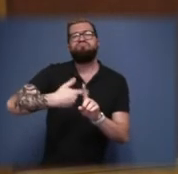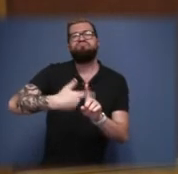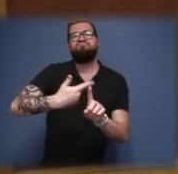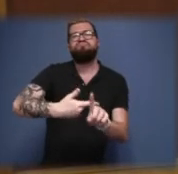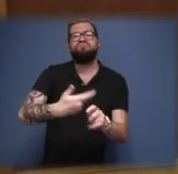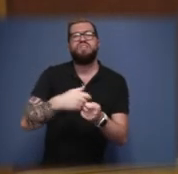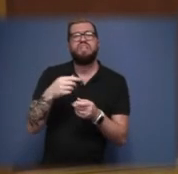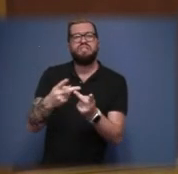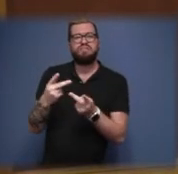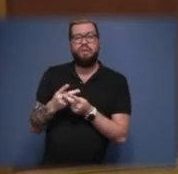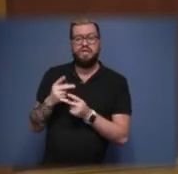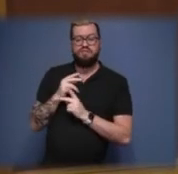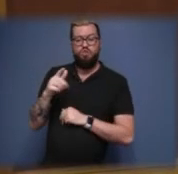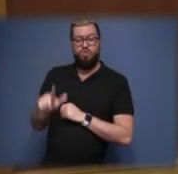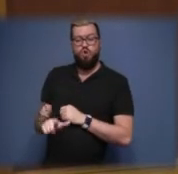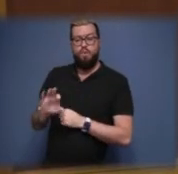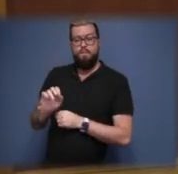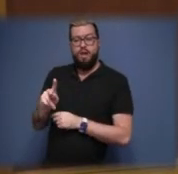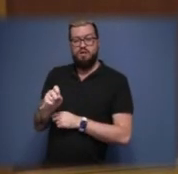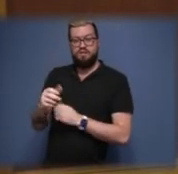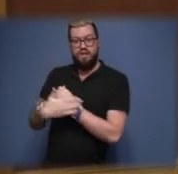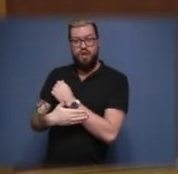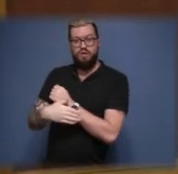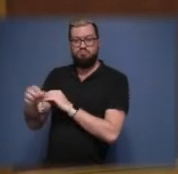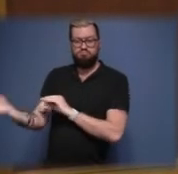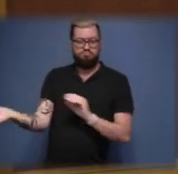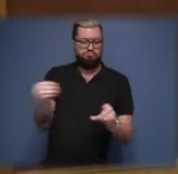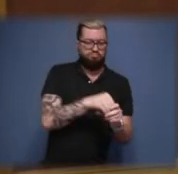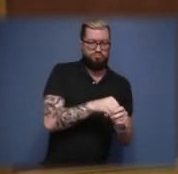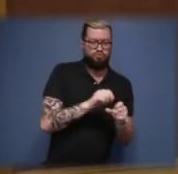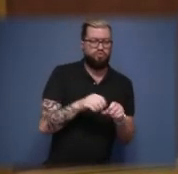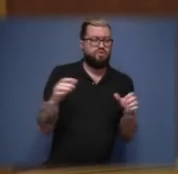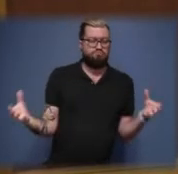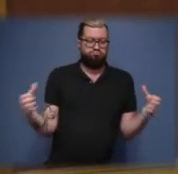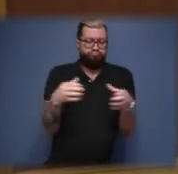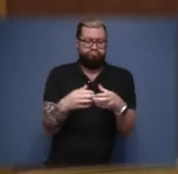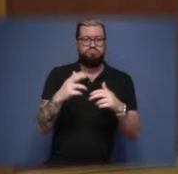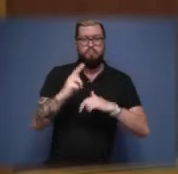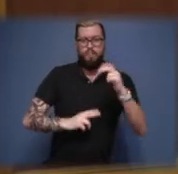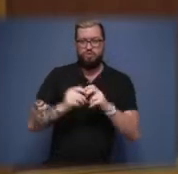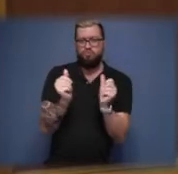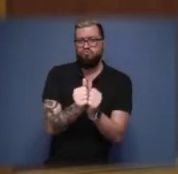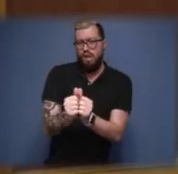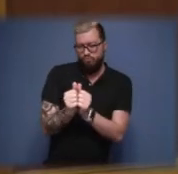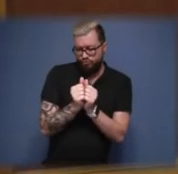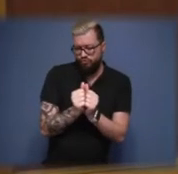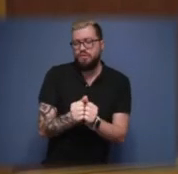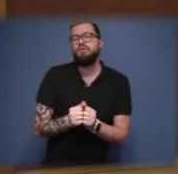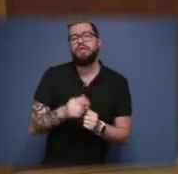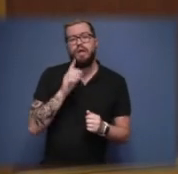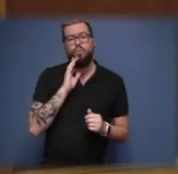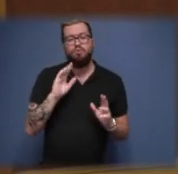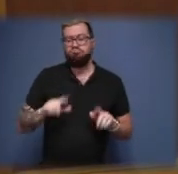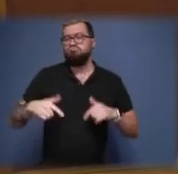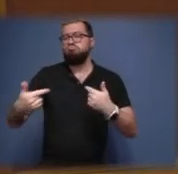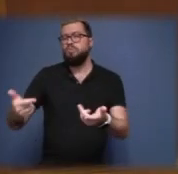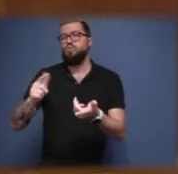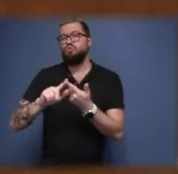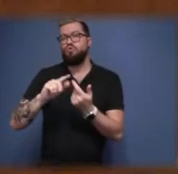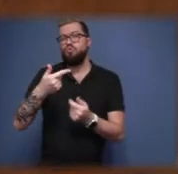Bucks County that we'll be bringing into this agency or into this building. And I will turn it over to